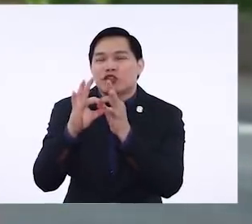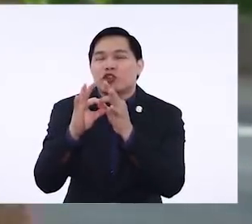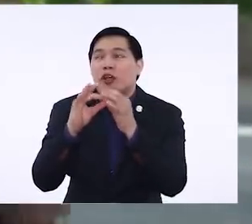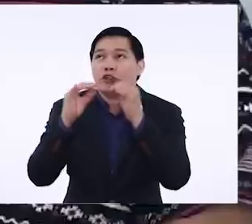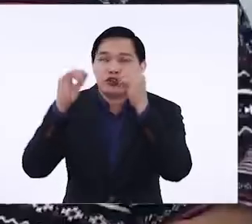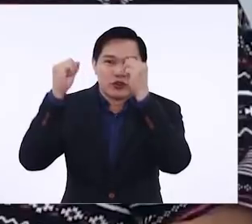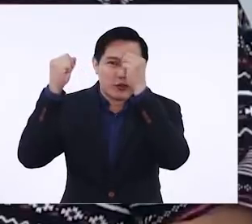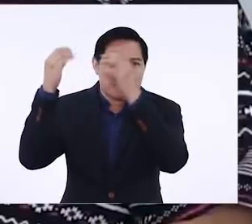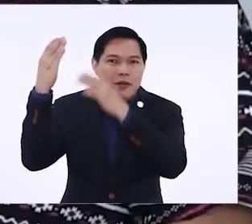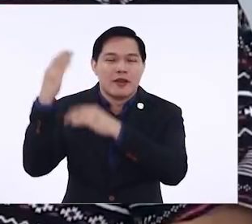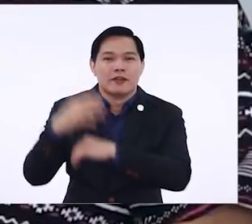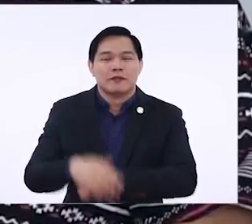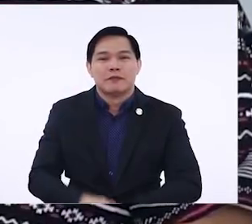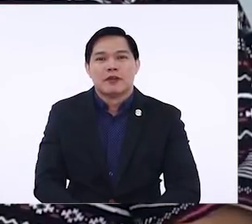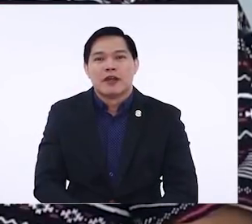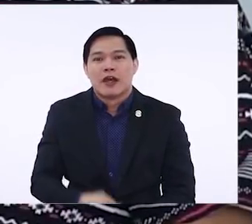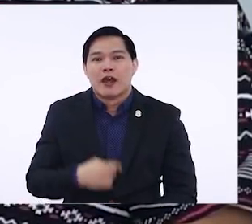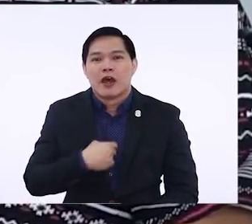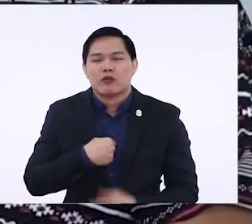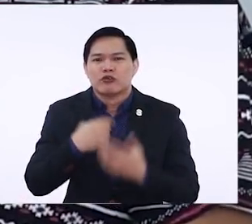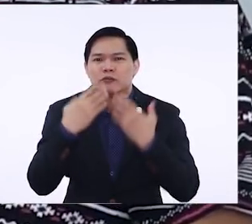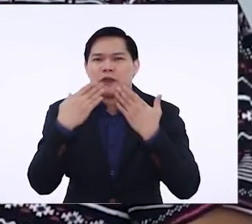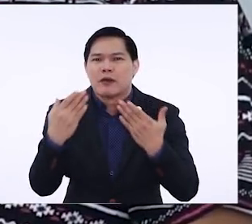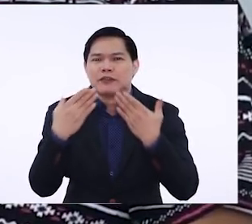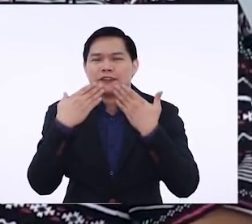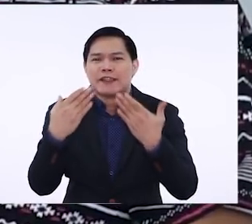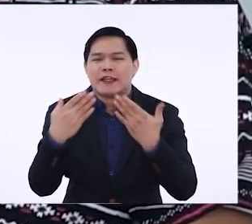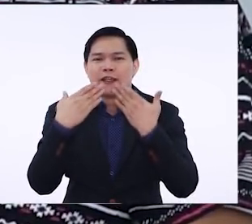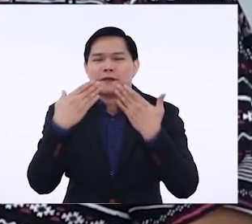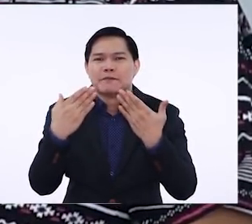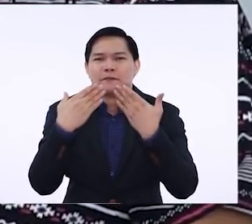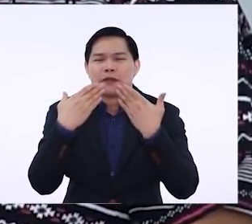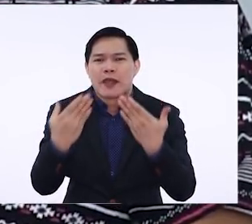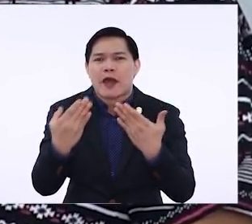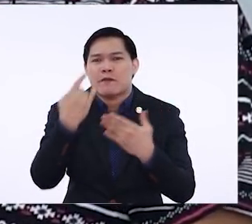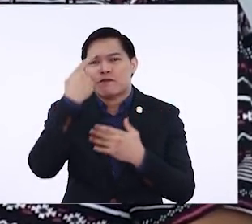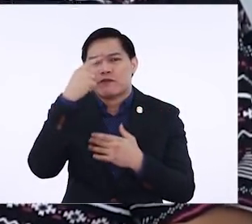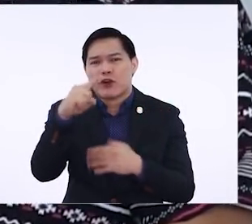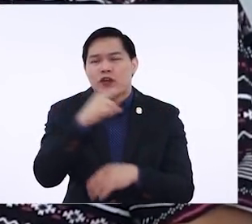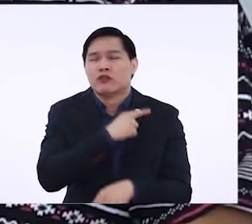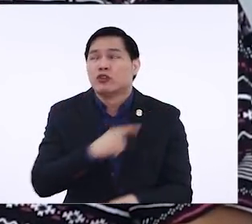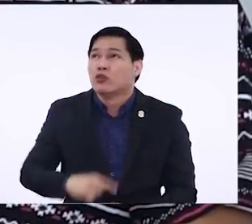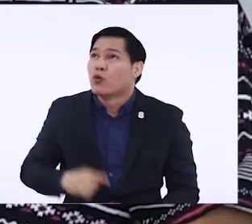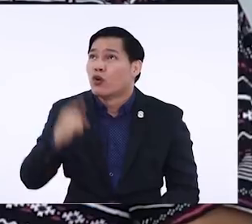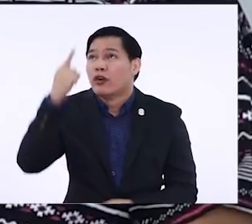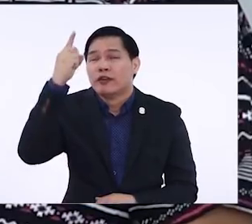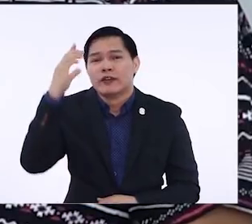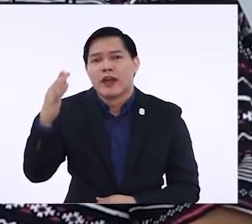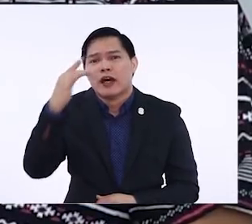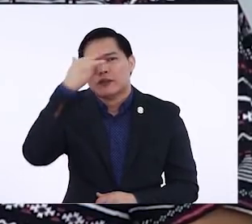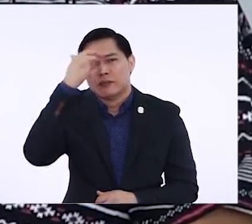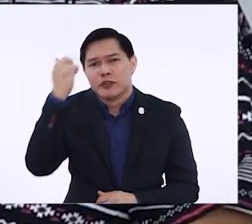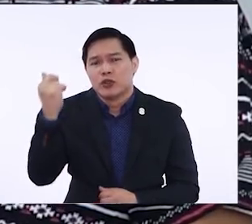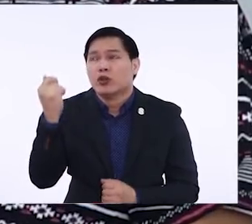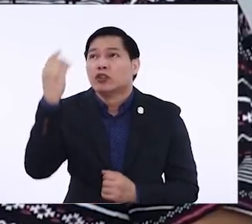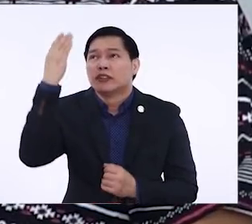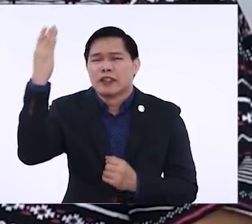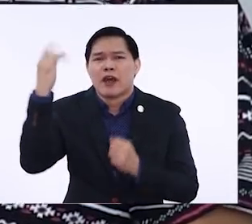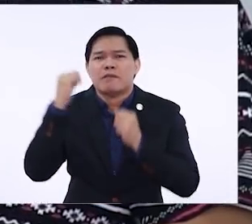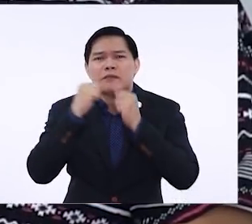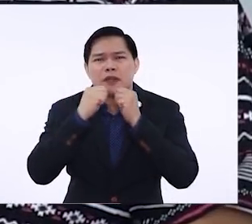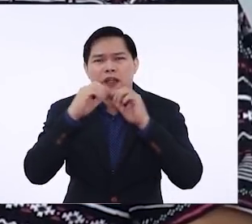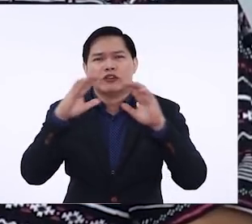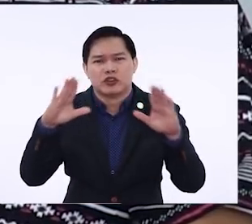Almighty God. Ako po ay nagpapasalamat ng napakarami sa Panginoong Diyos sapagkat binayaan kami ng anak